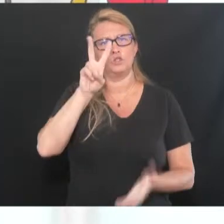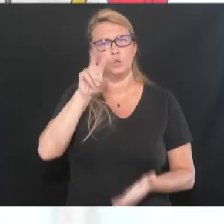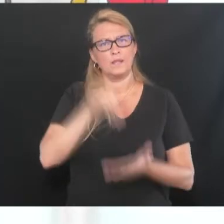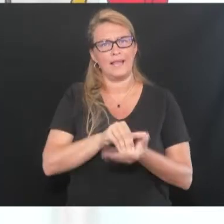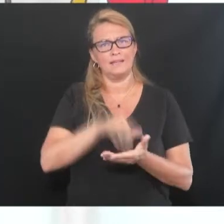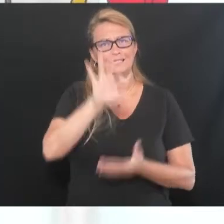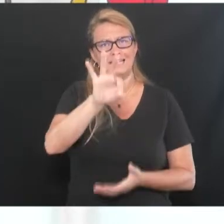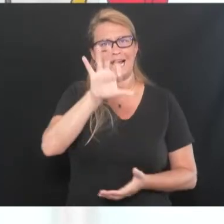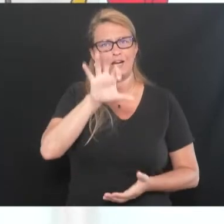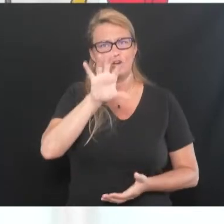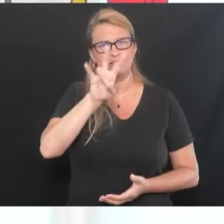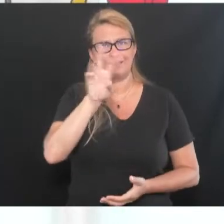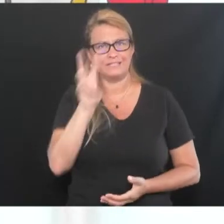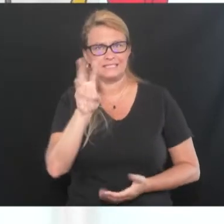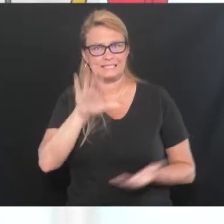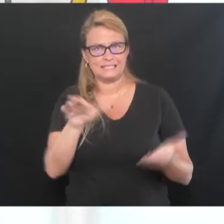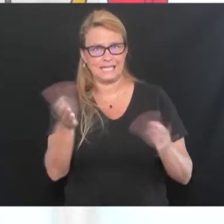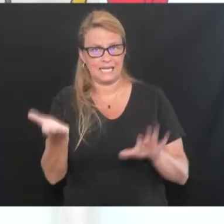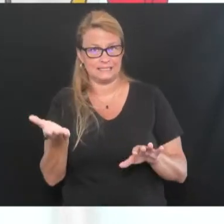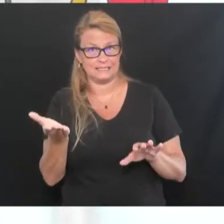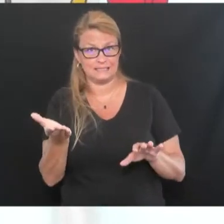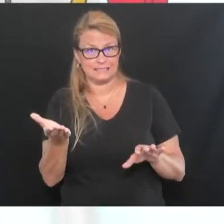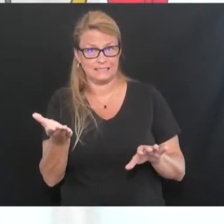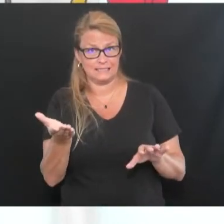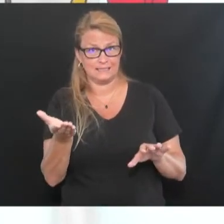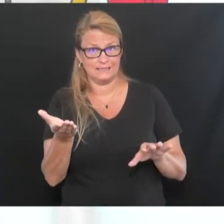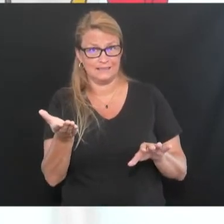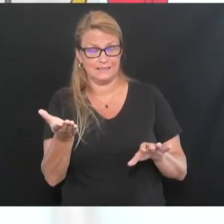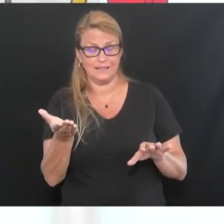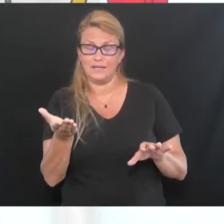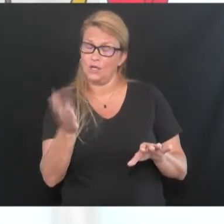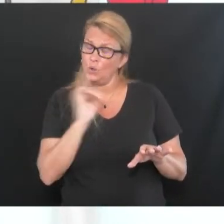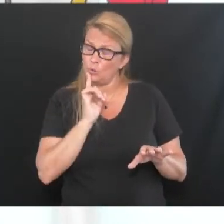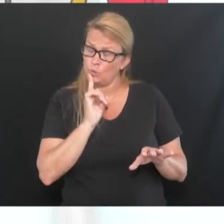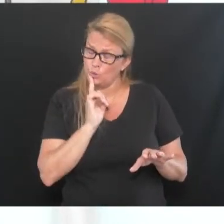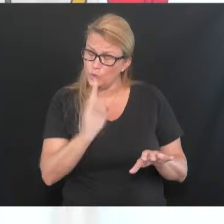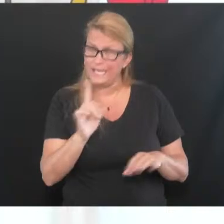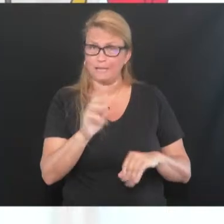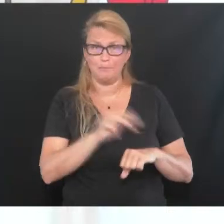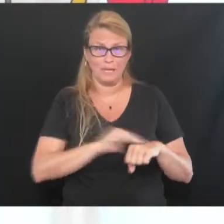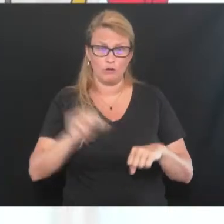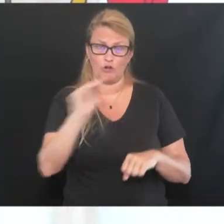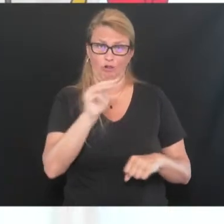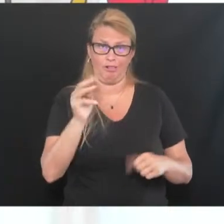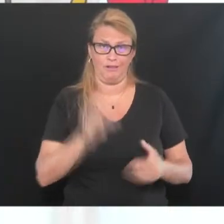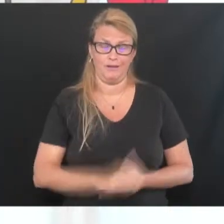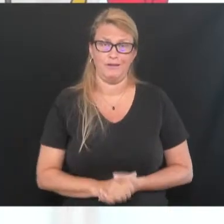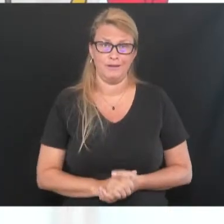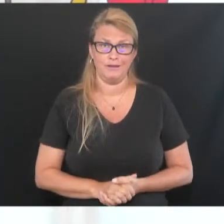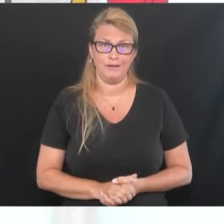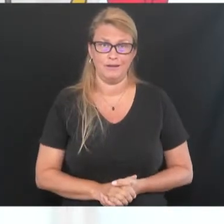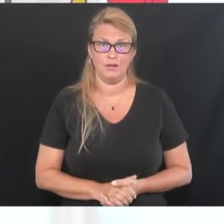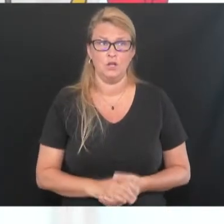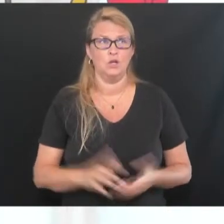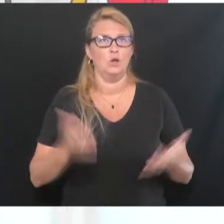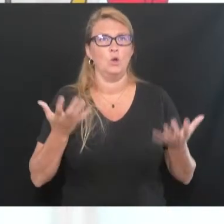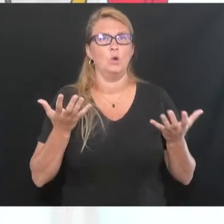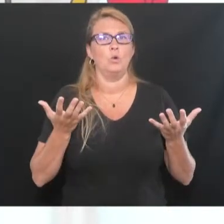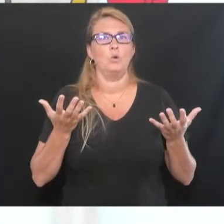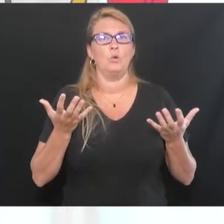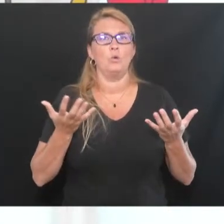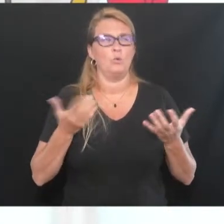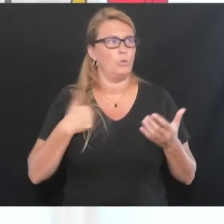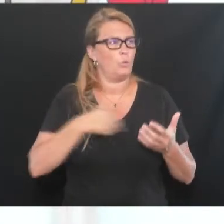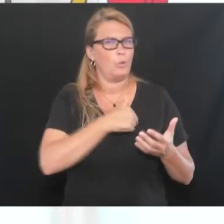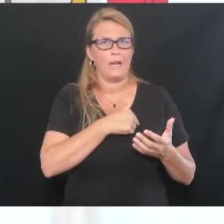2,976 deaths and no more than that at this time. It is a miracle that we have shepherded our way